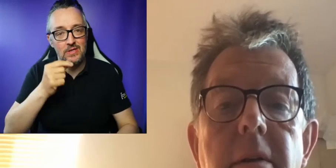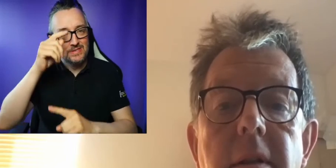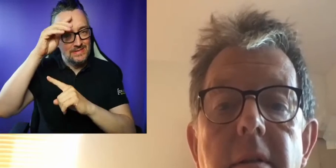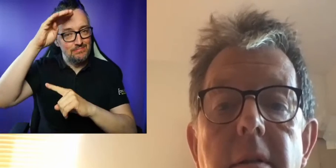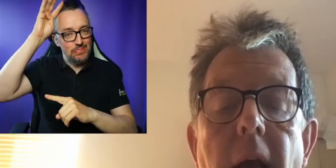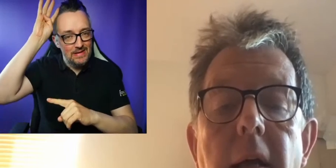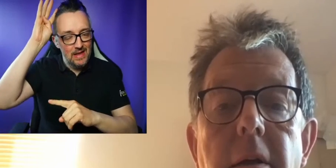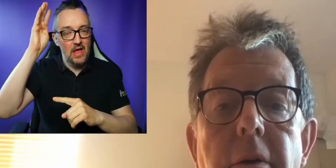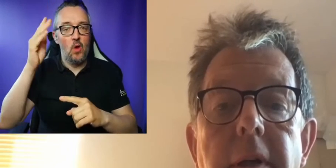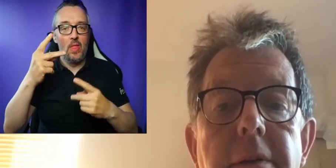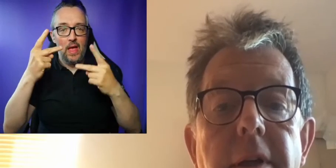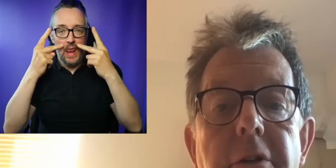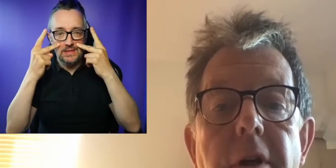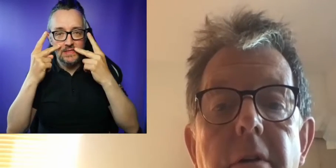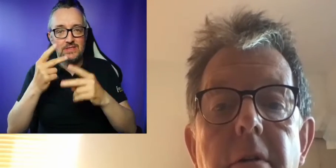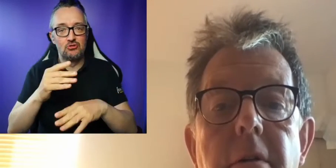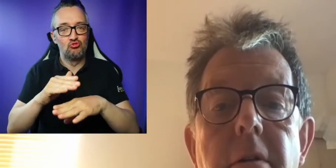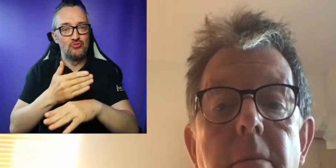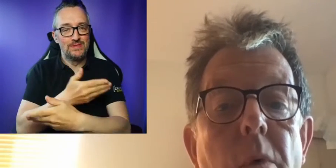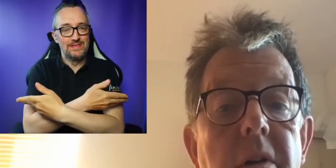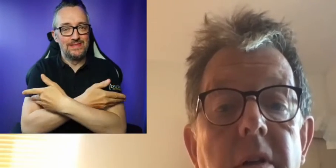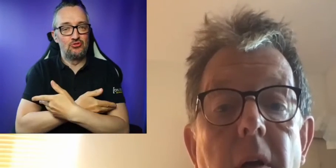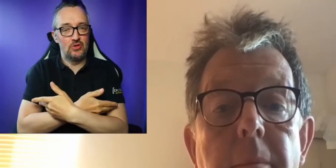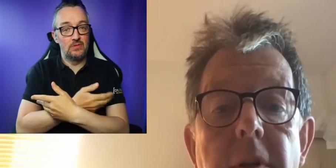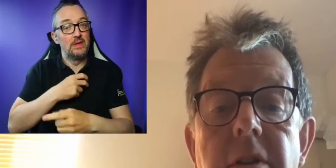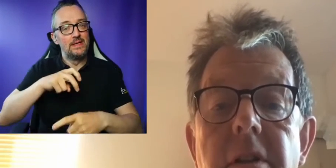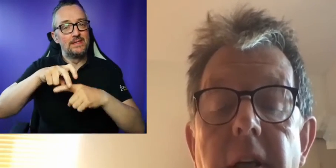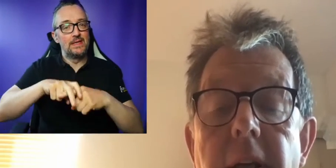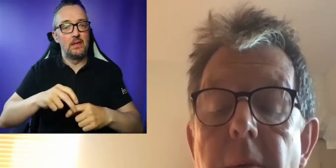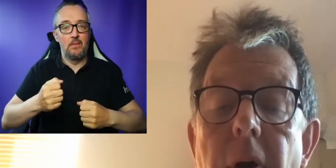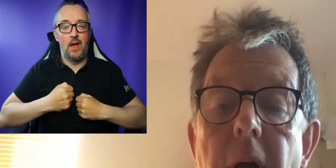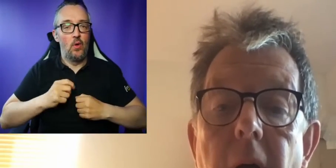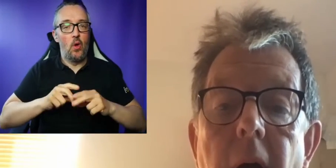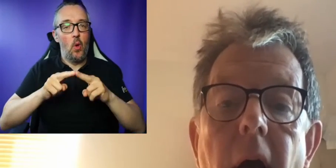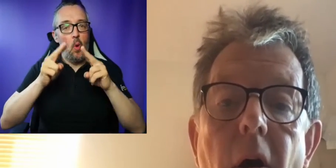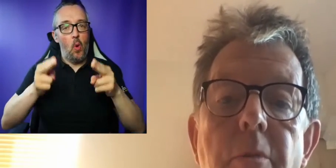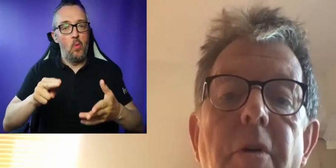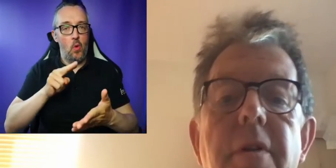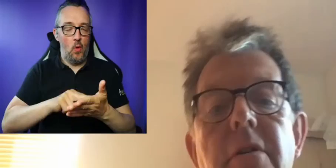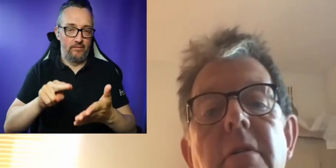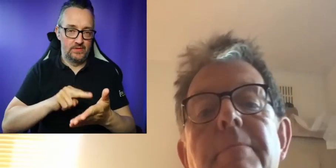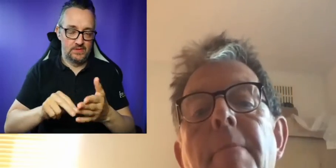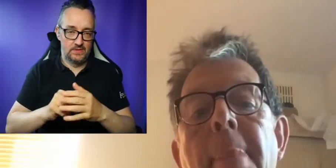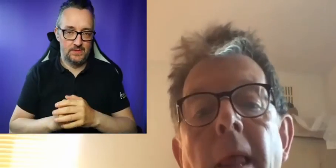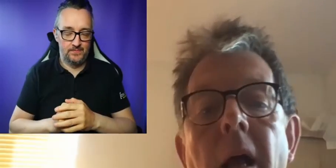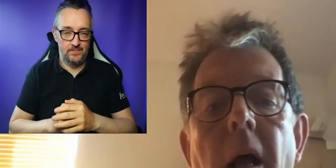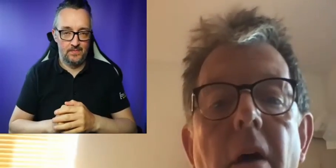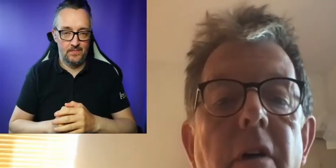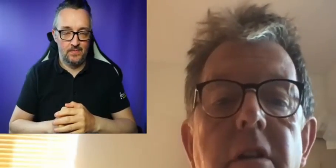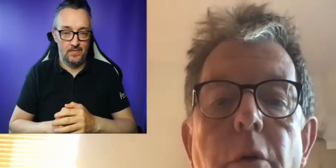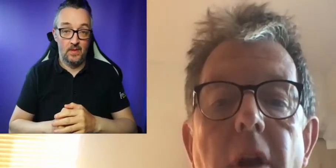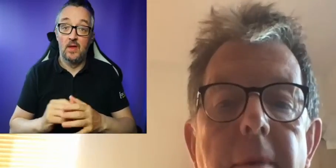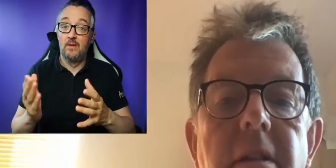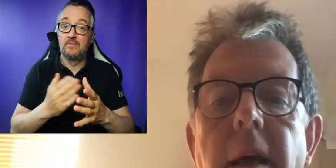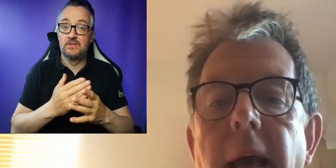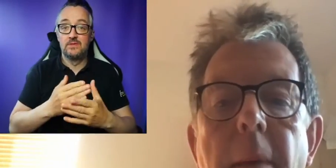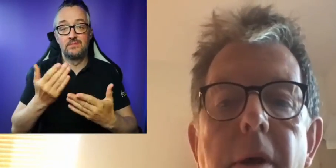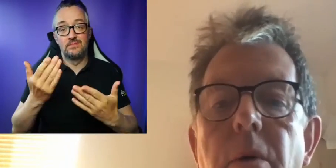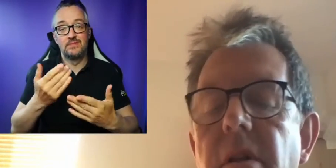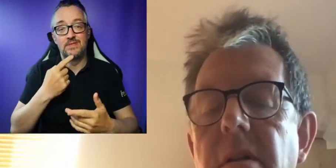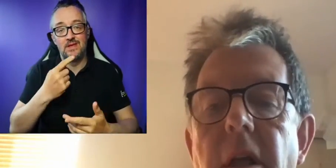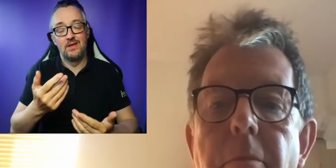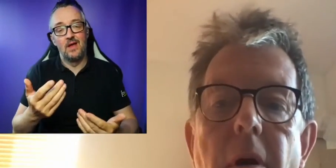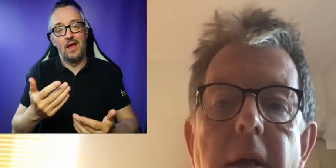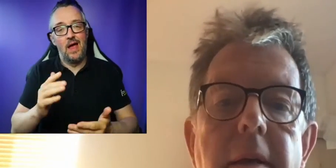wearing glasses and a green t-shirt whilst I'm sitting in my home office. First of all, let me say